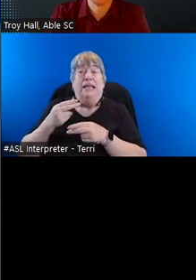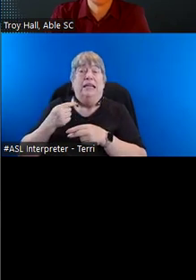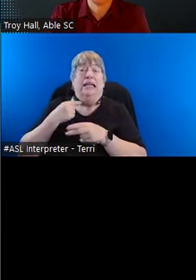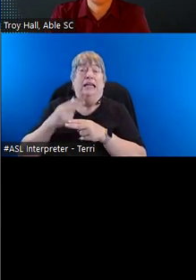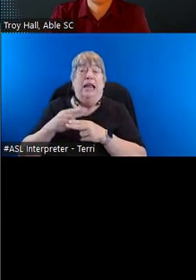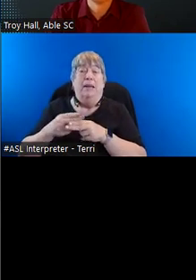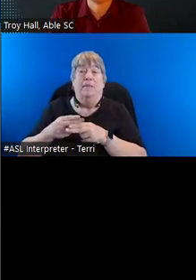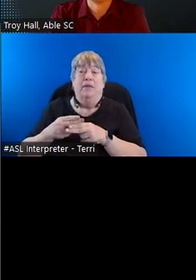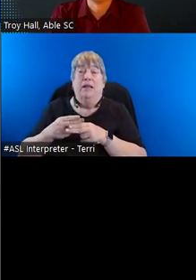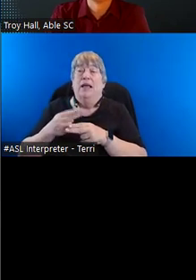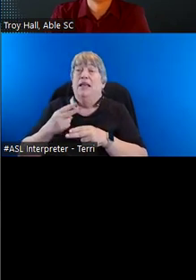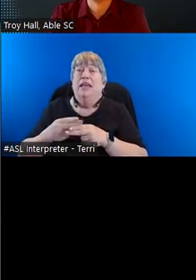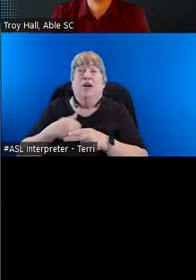Crusher,